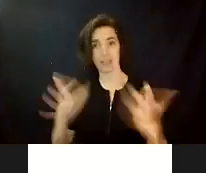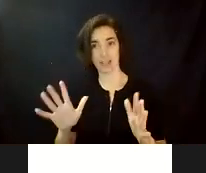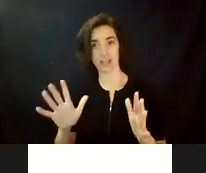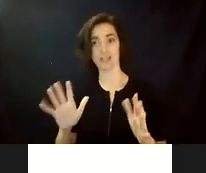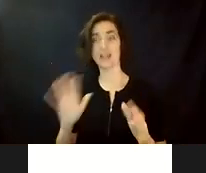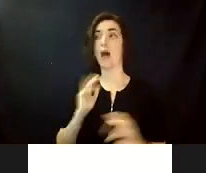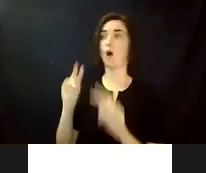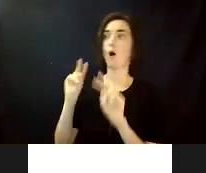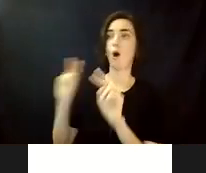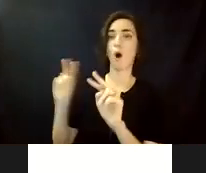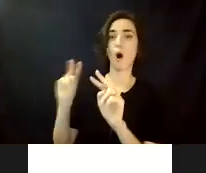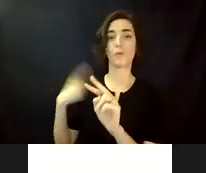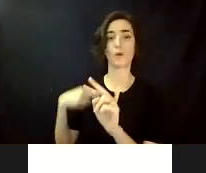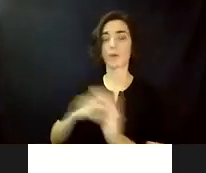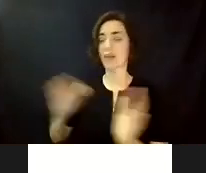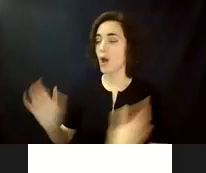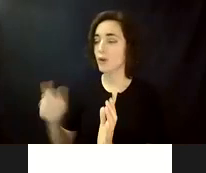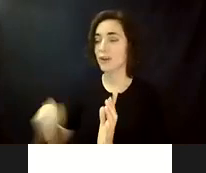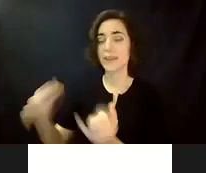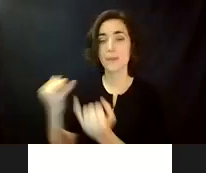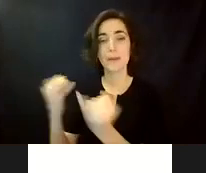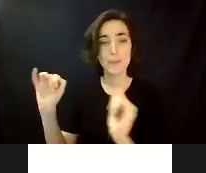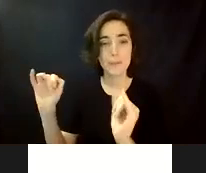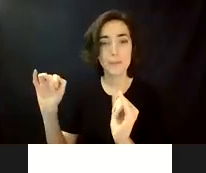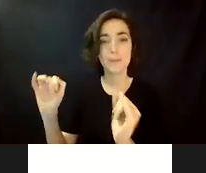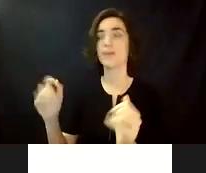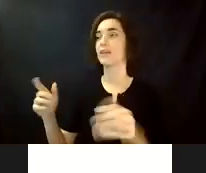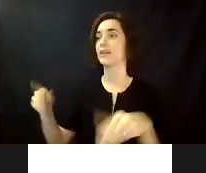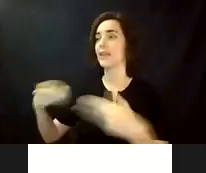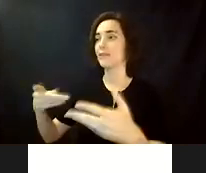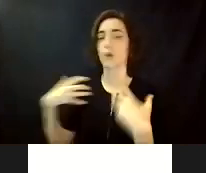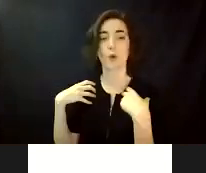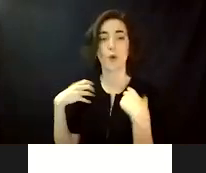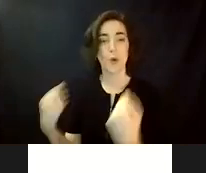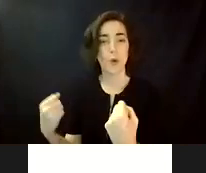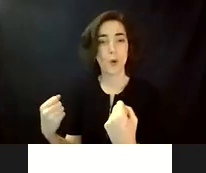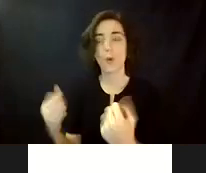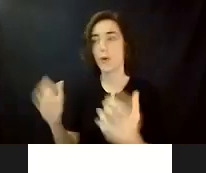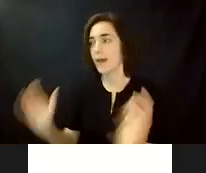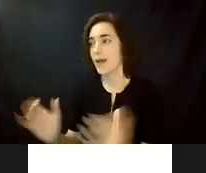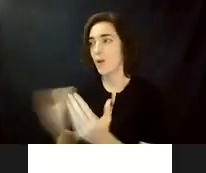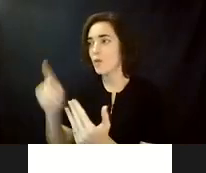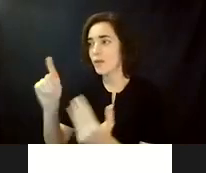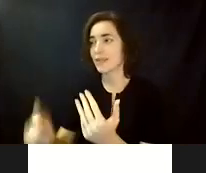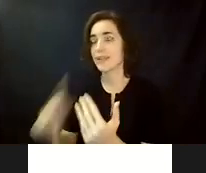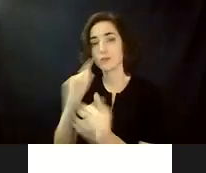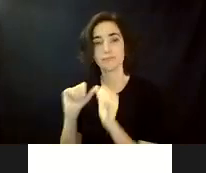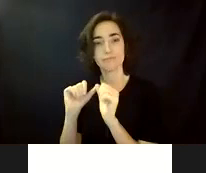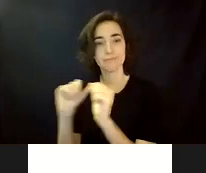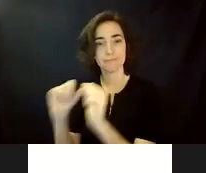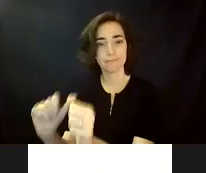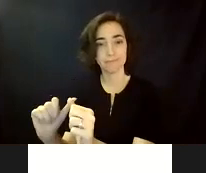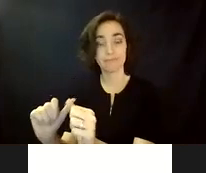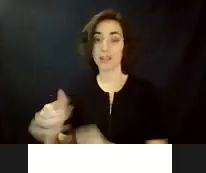do foster independence and give them the courage and whatever boost they may need to further on. My